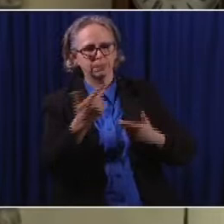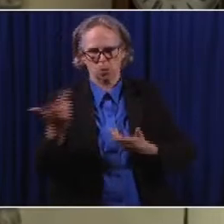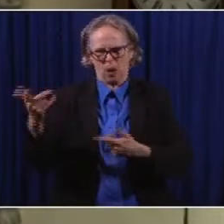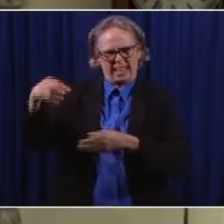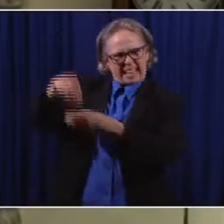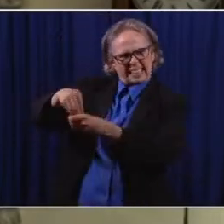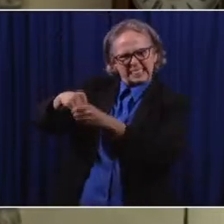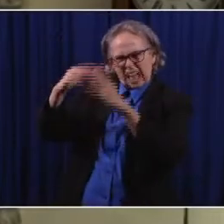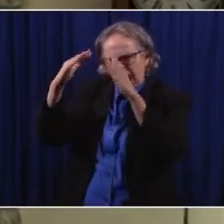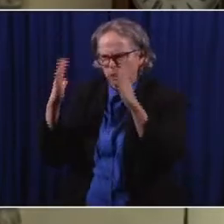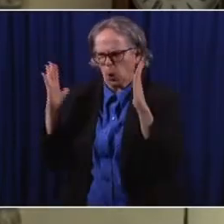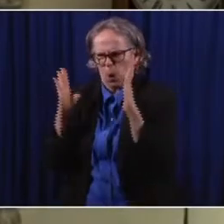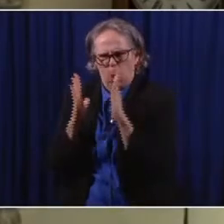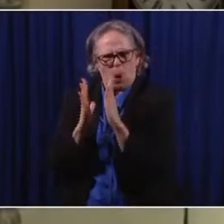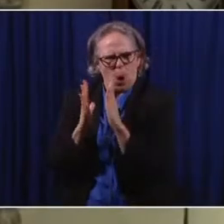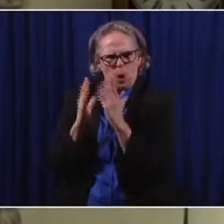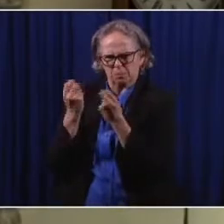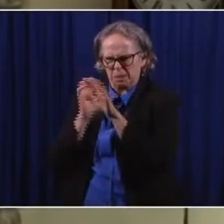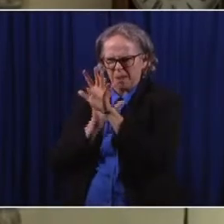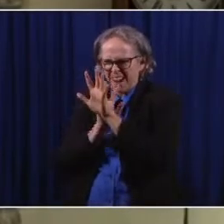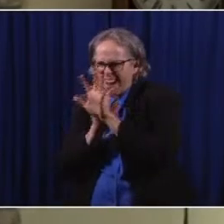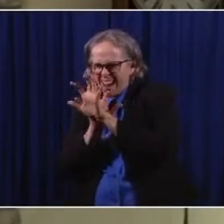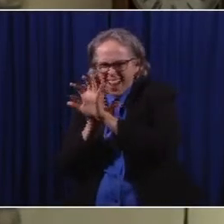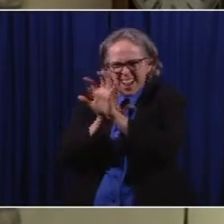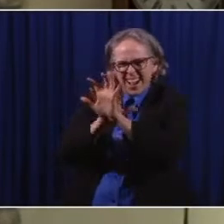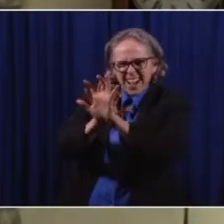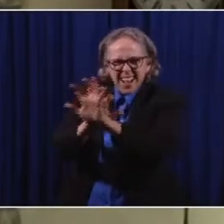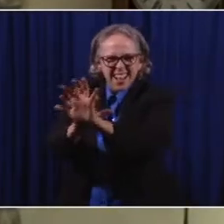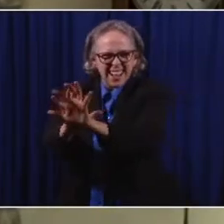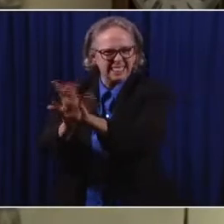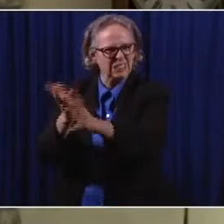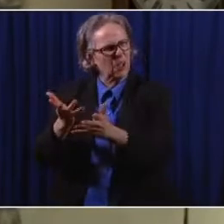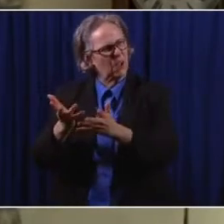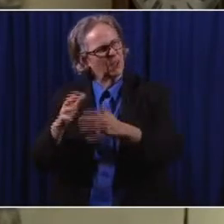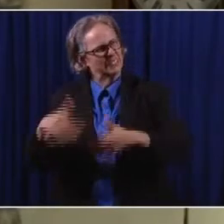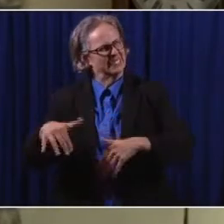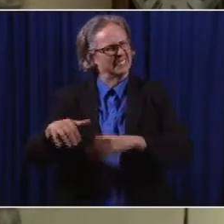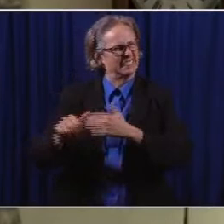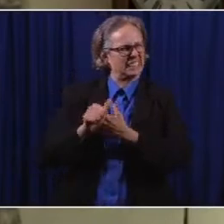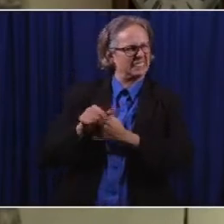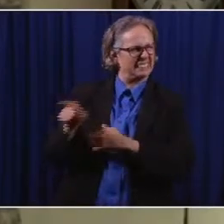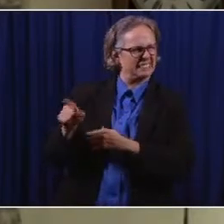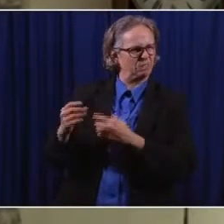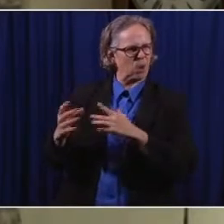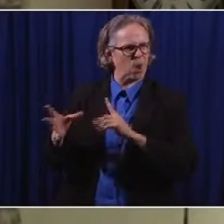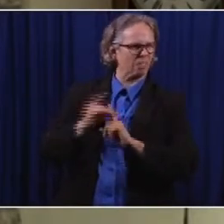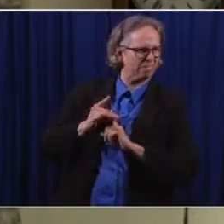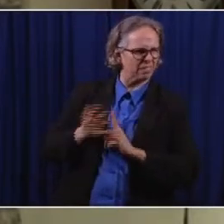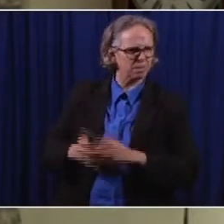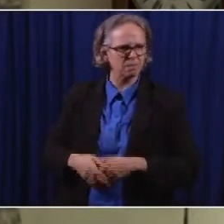those haunted houses. So we'll continue. We've got a while to go until Halloween. We're going to put the initial guidance